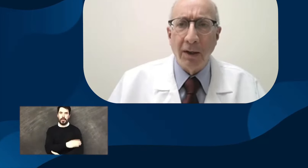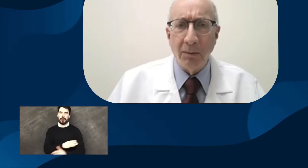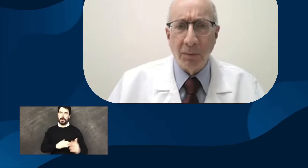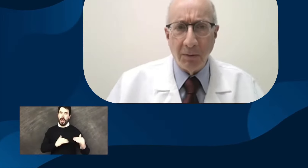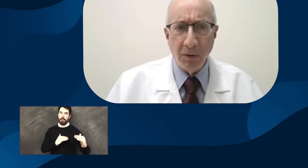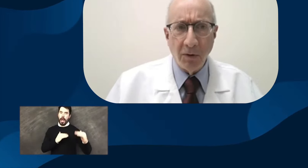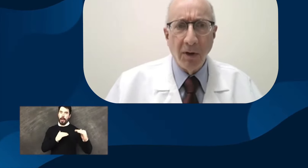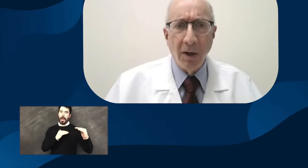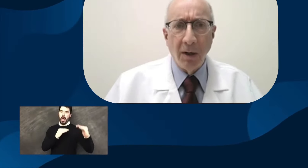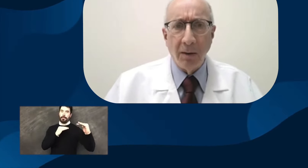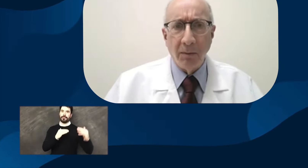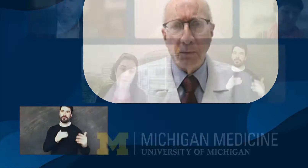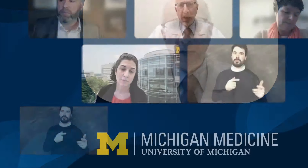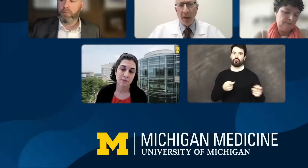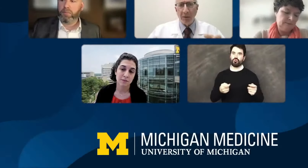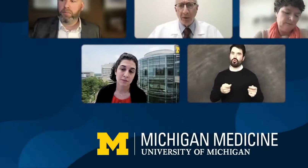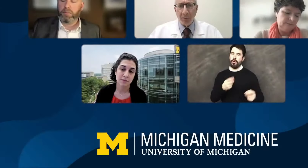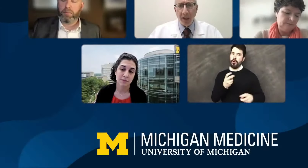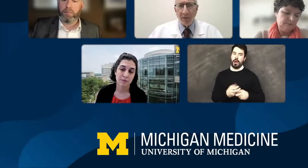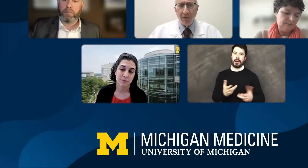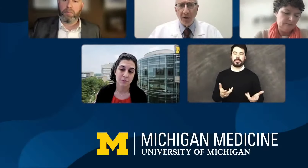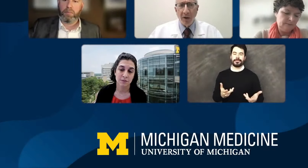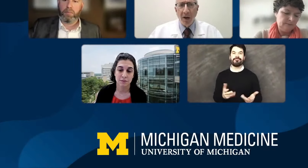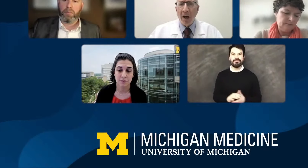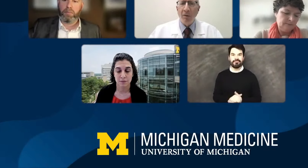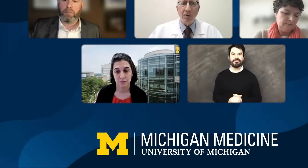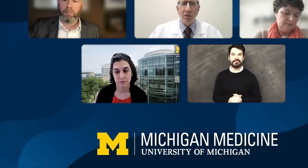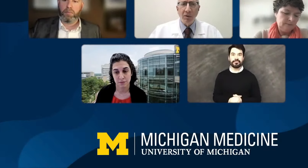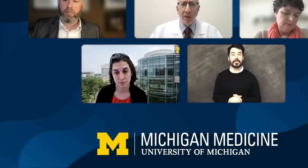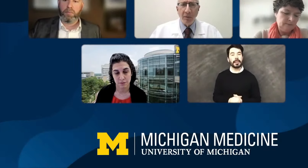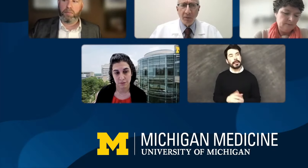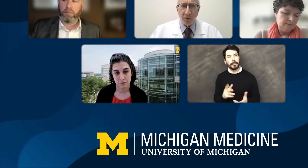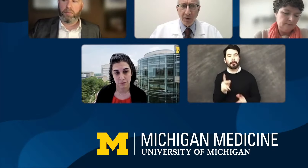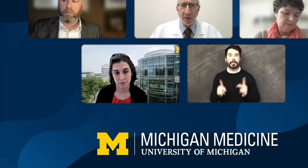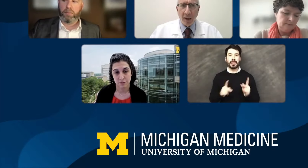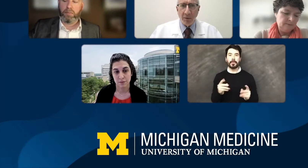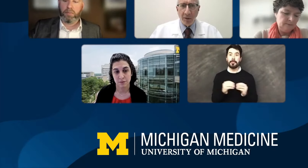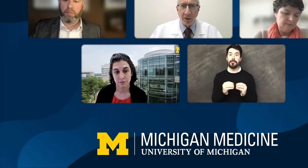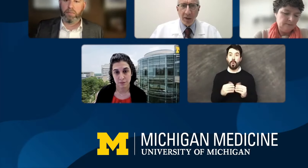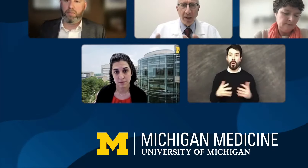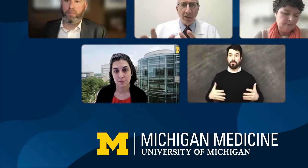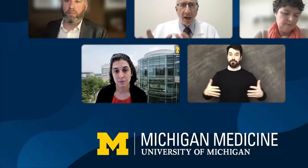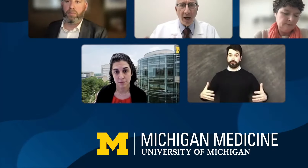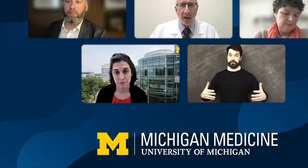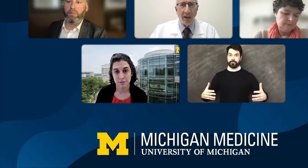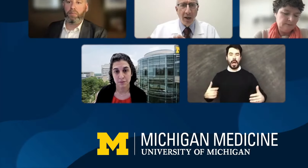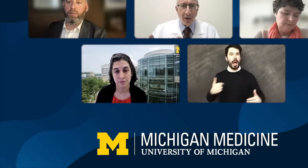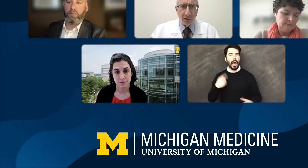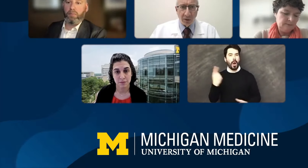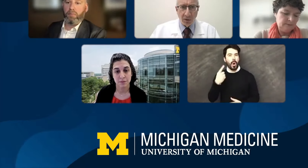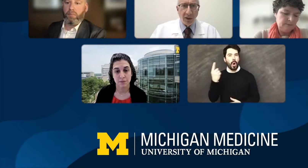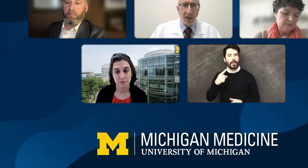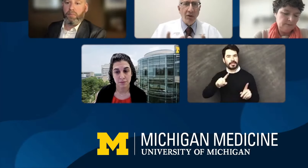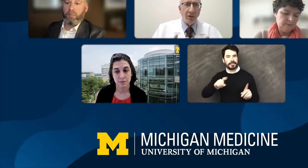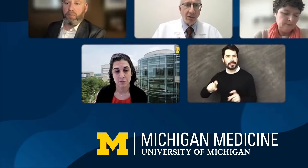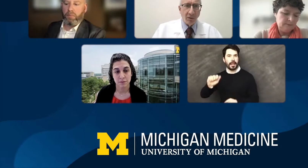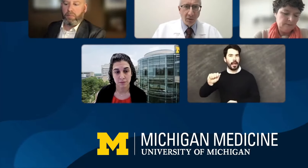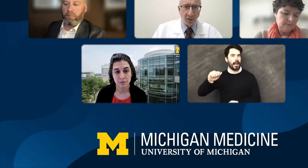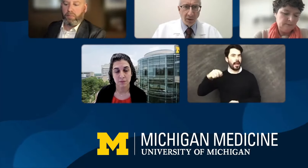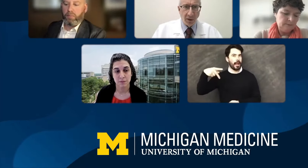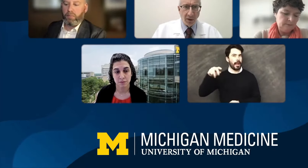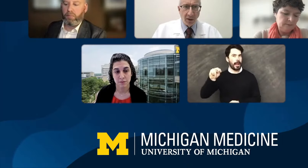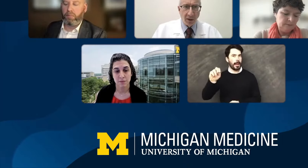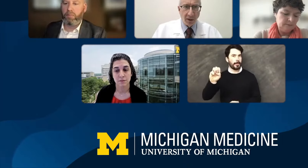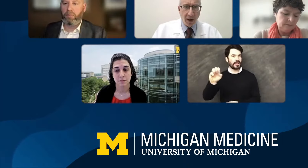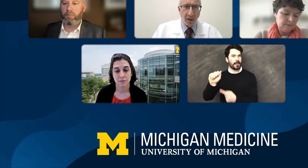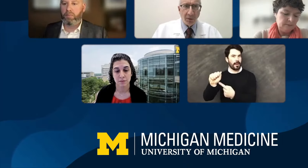thing that in people who are perhaps a little bit heavier, I always screen people for sleep apnea because that has a high association